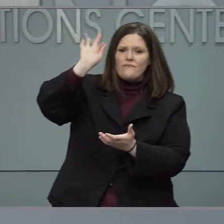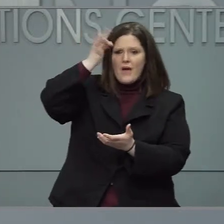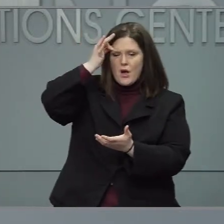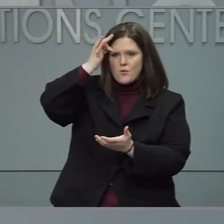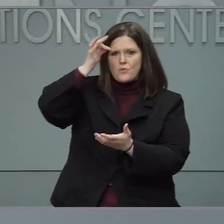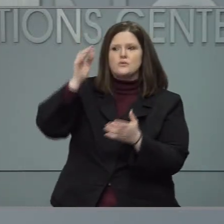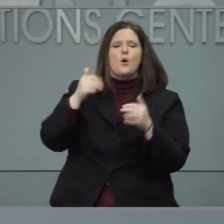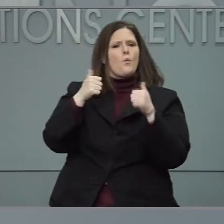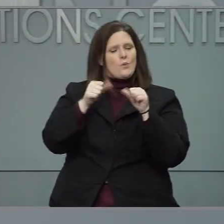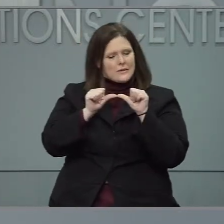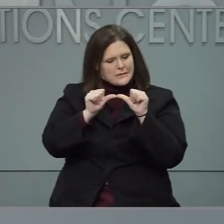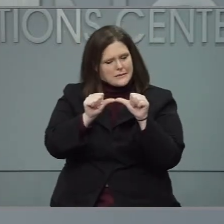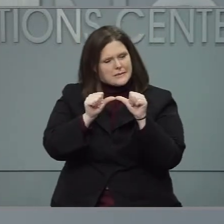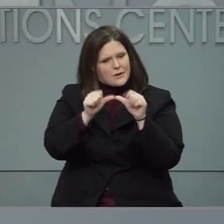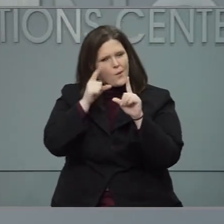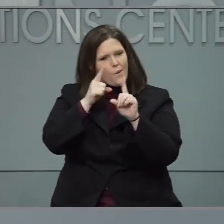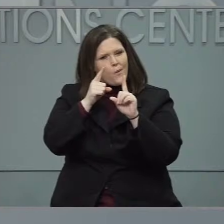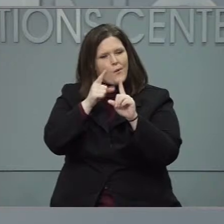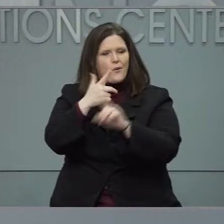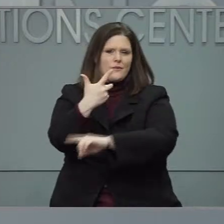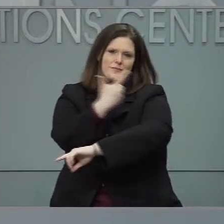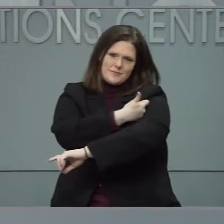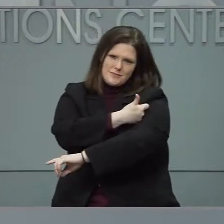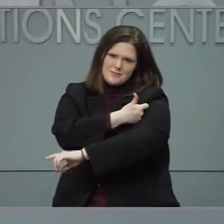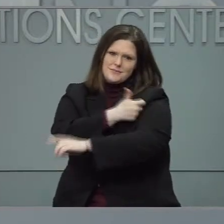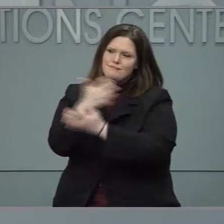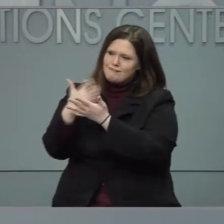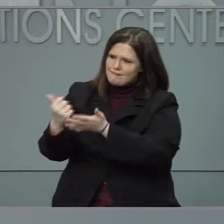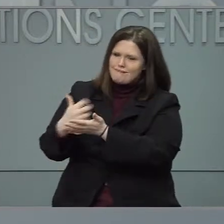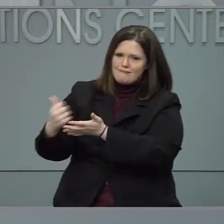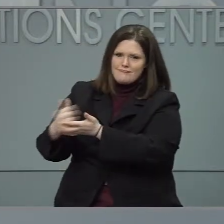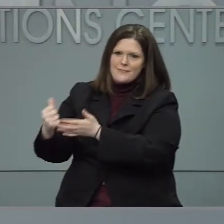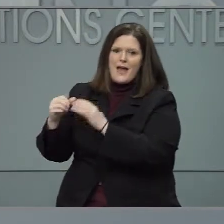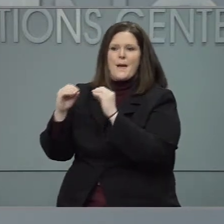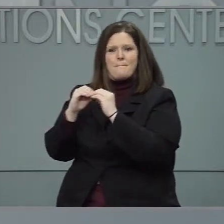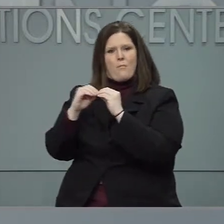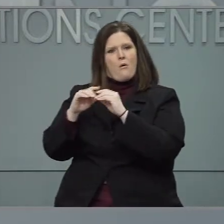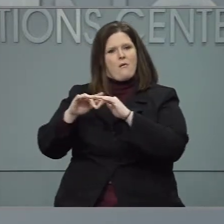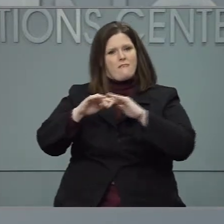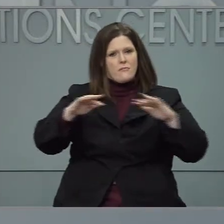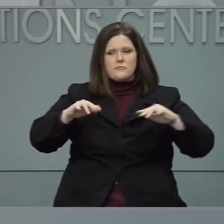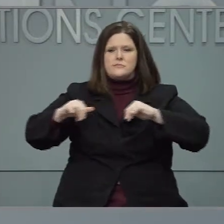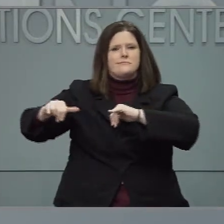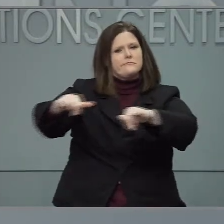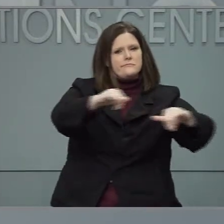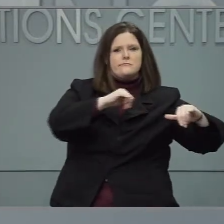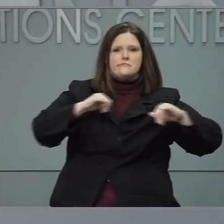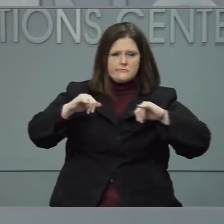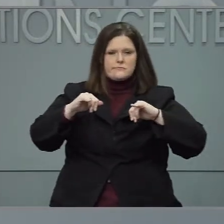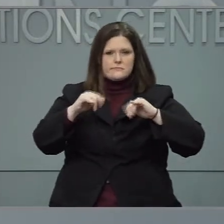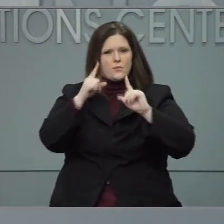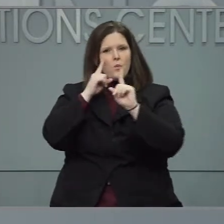going to keep pushing to make sure we're getting out things fast and equitably. Thank you.